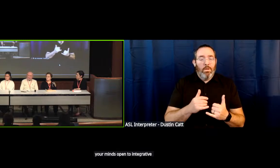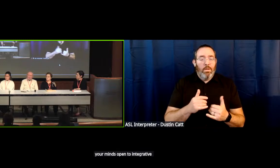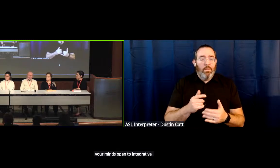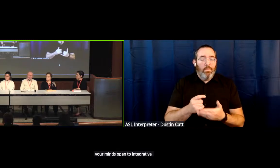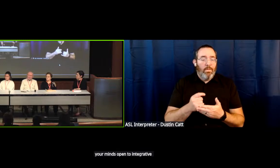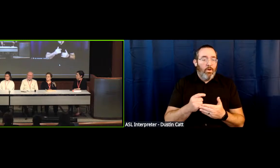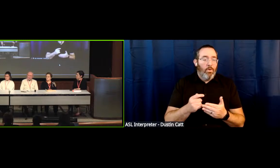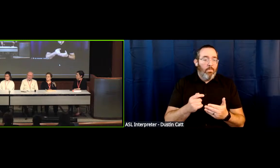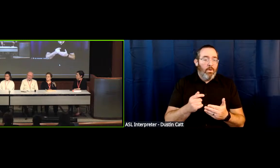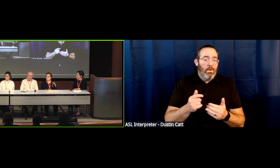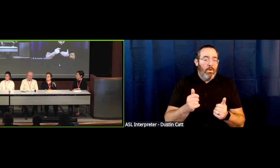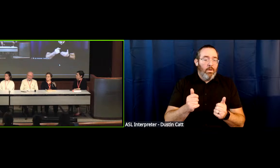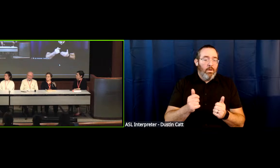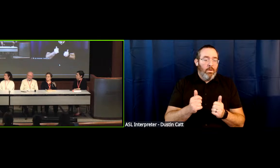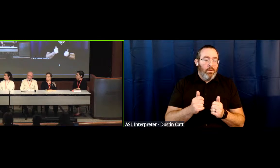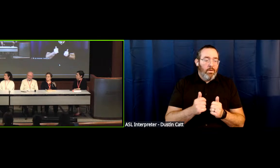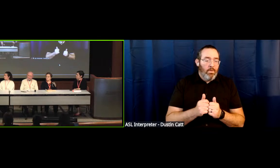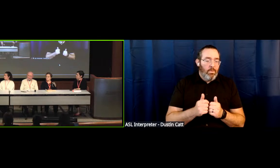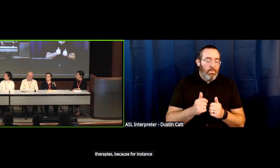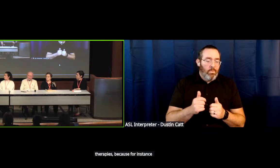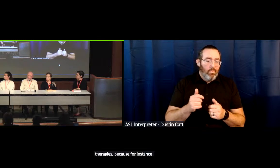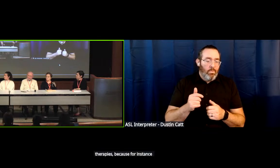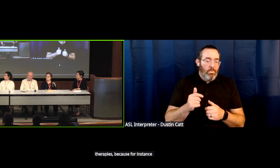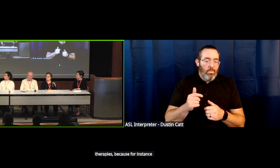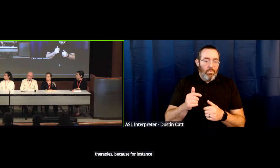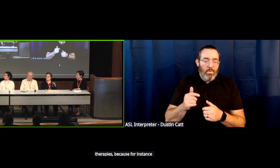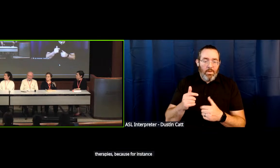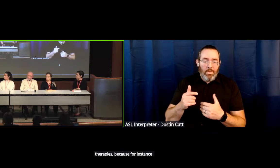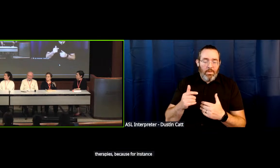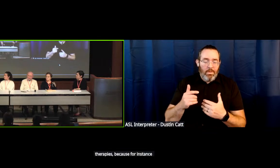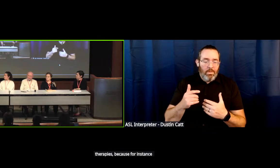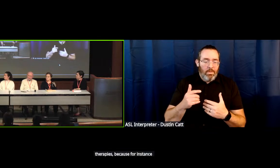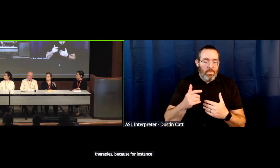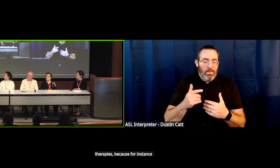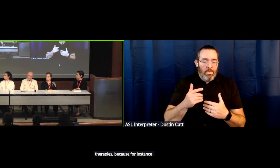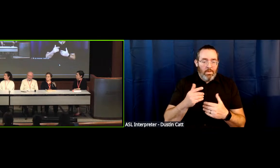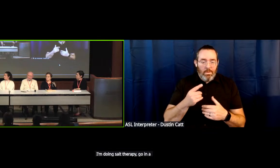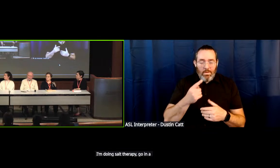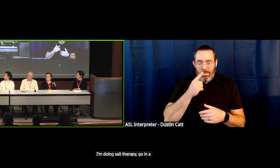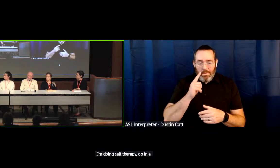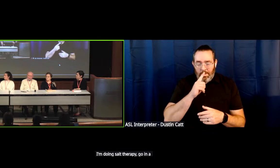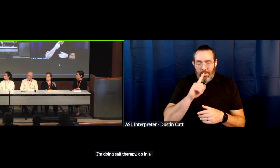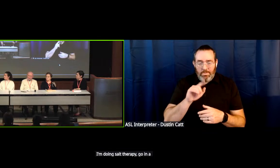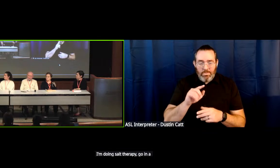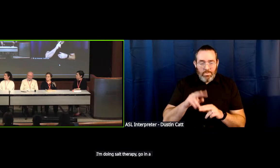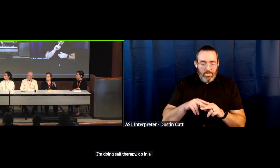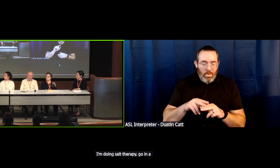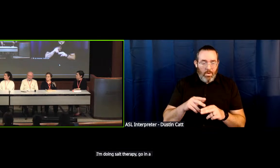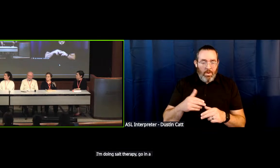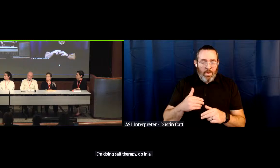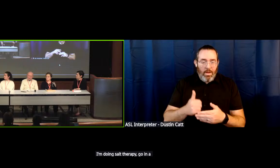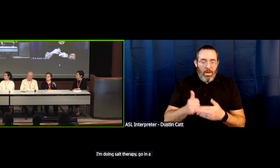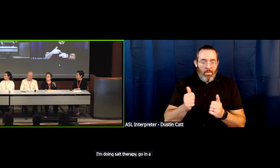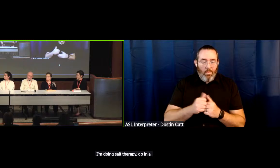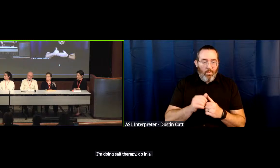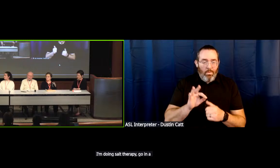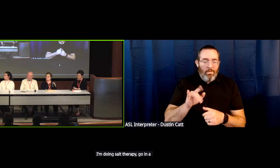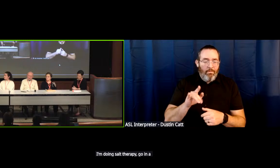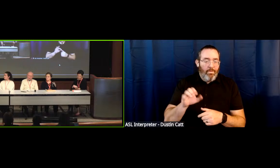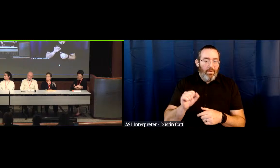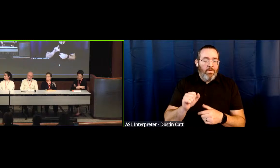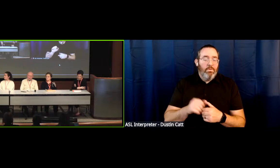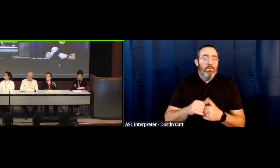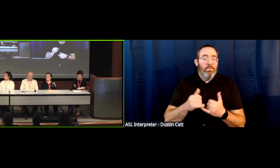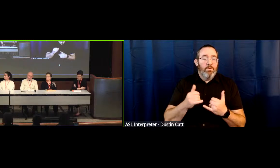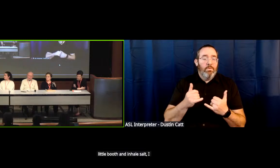a little booth and inhale salt. I'm finding it has kept my flare. I haven't had I can taste and smell right now, which